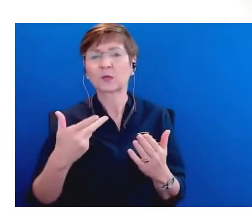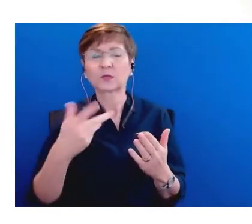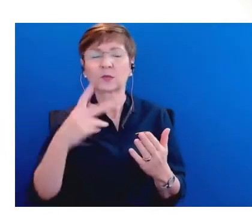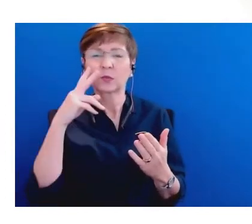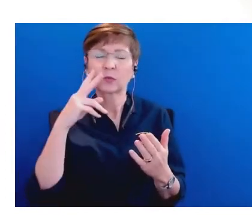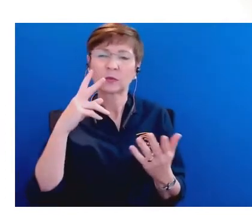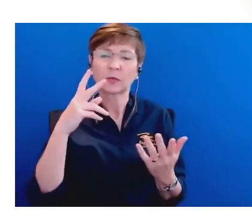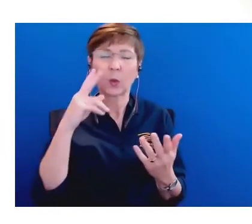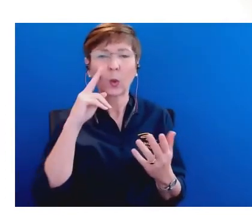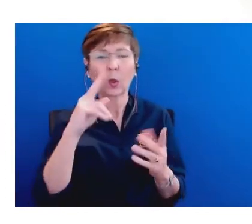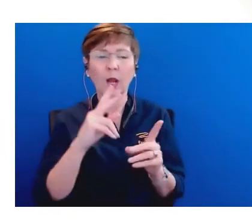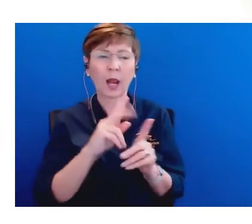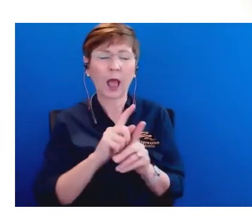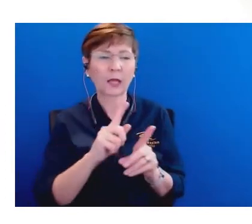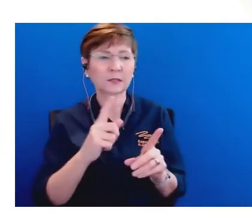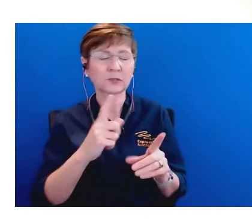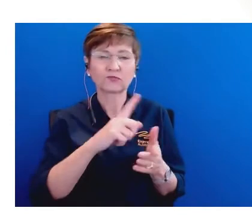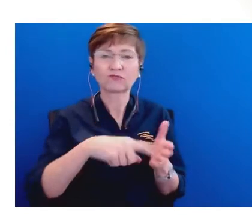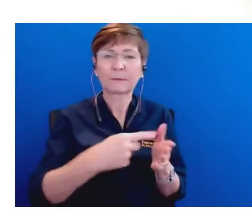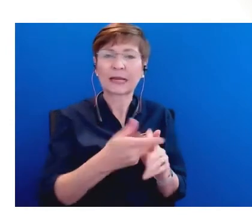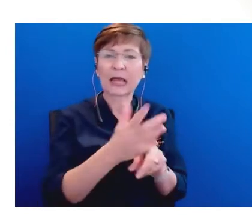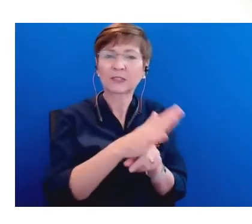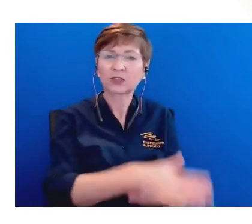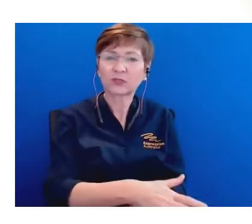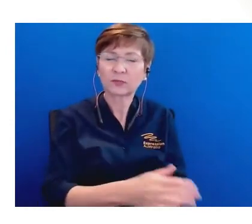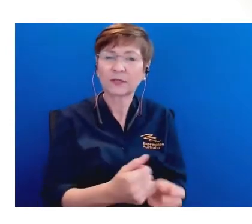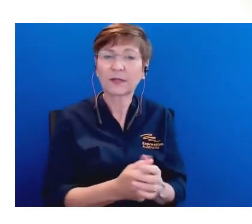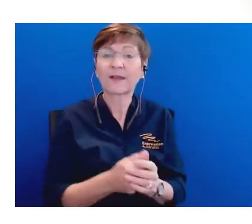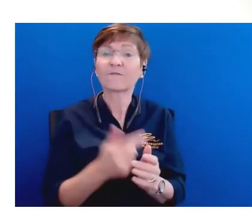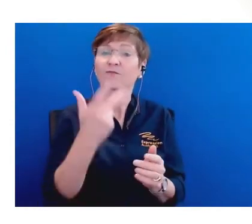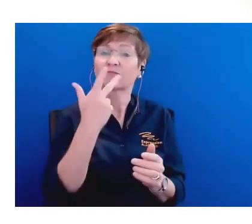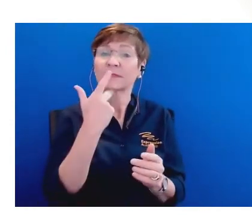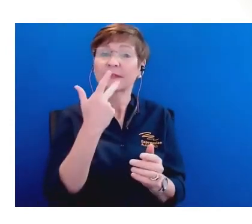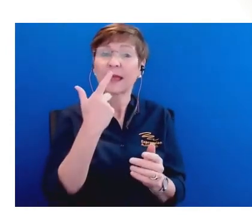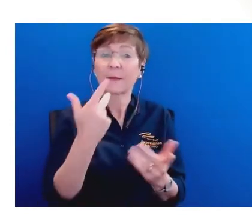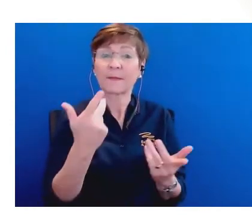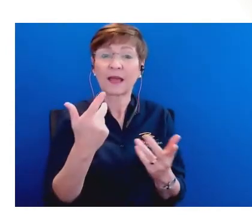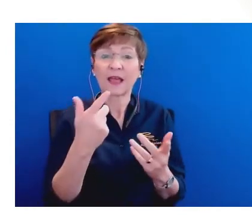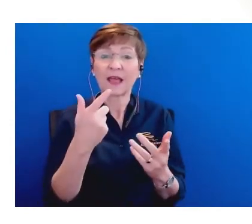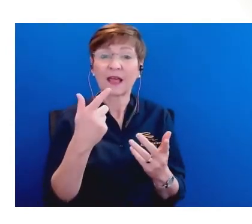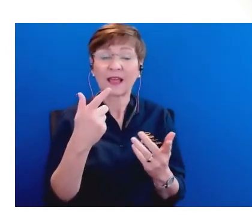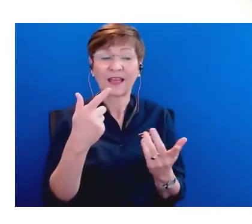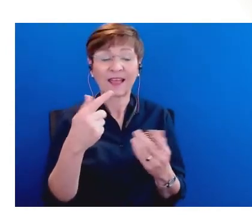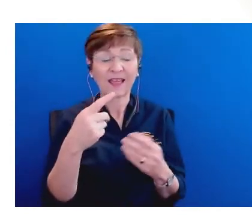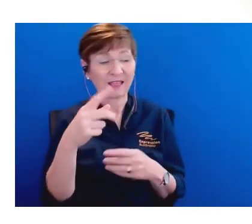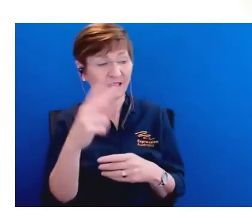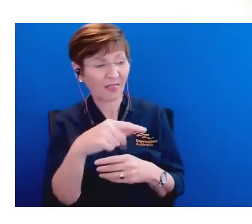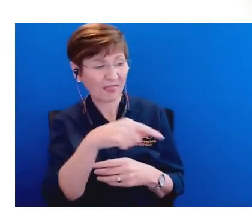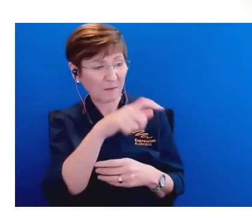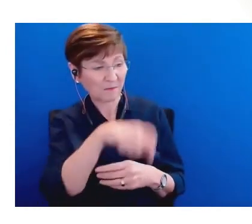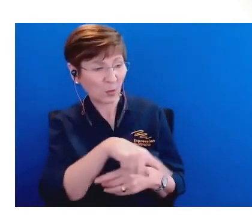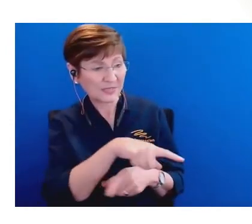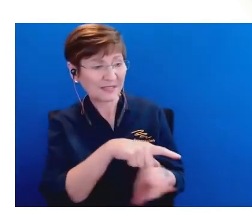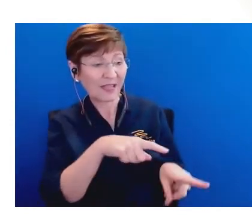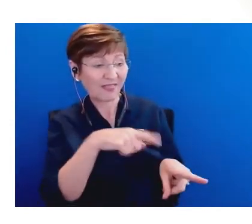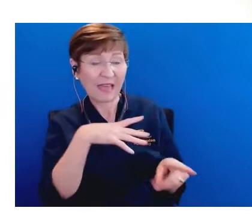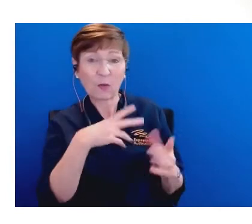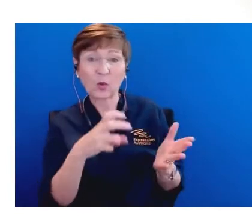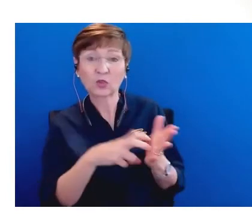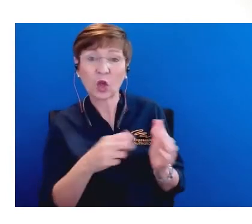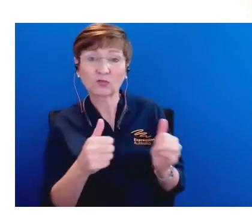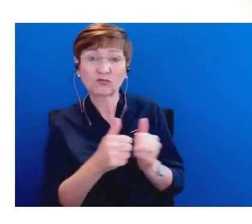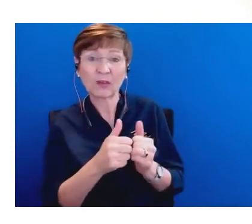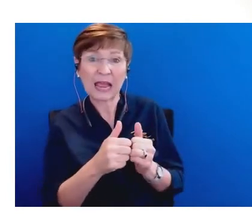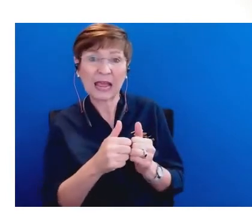for example, where someone wants to contract for something expensive but doesn't appear to understand the financial consequences of doing